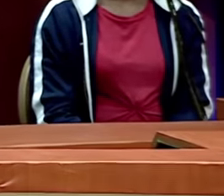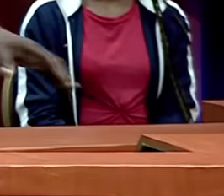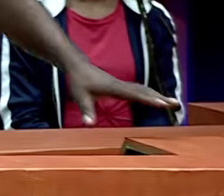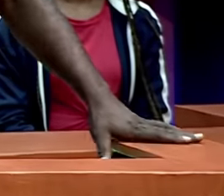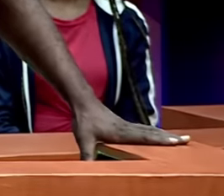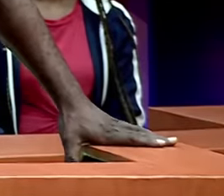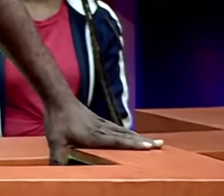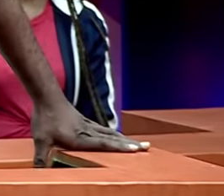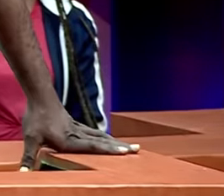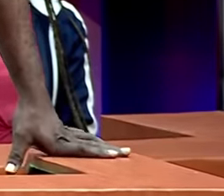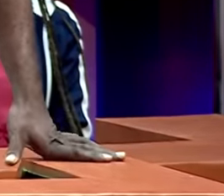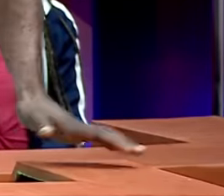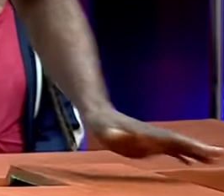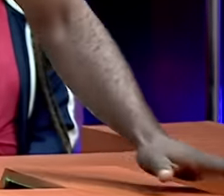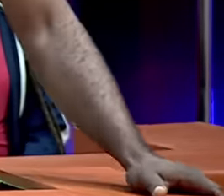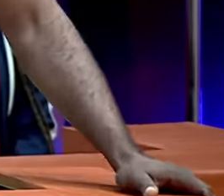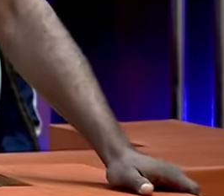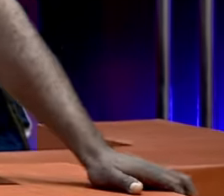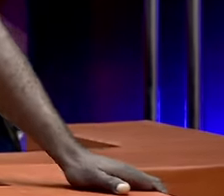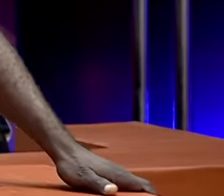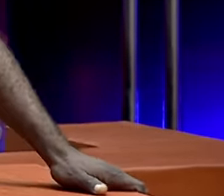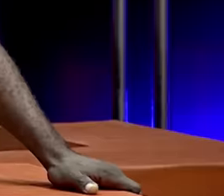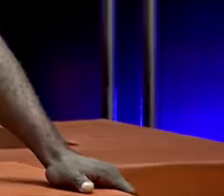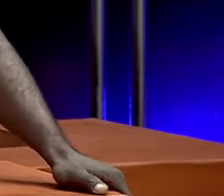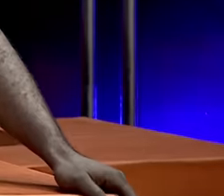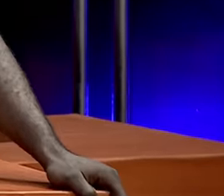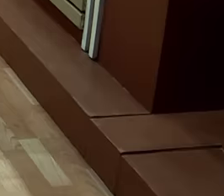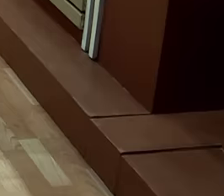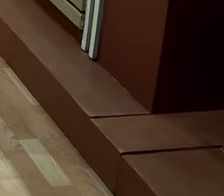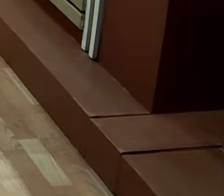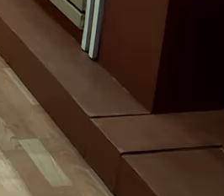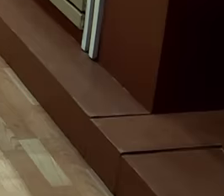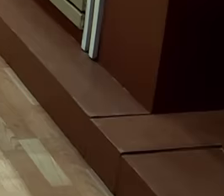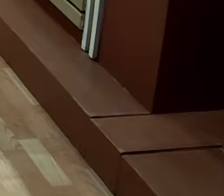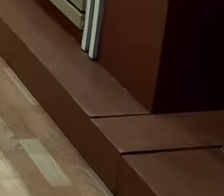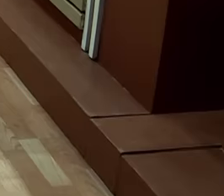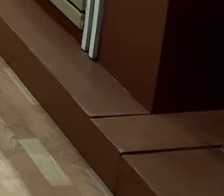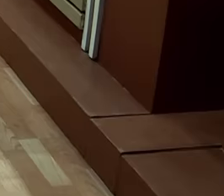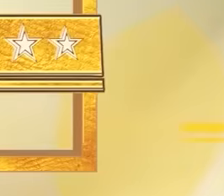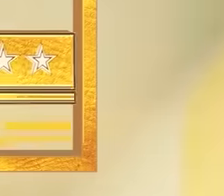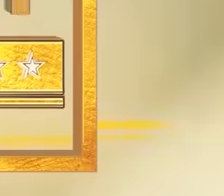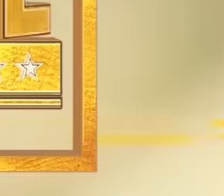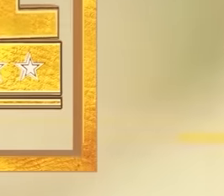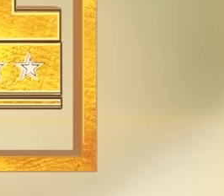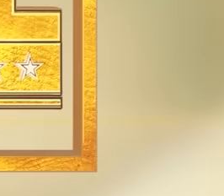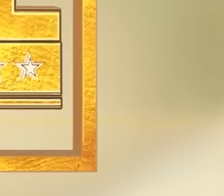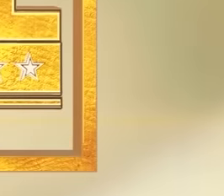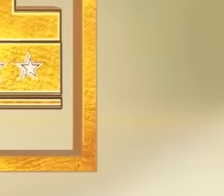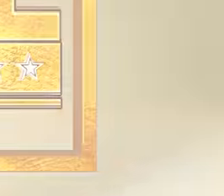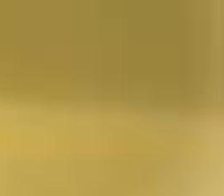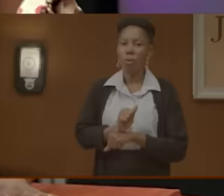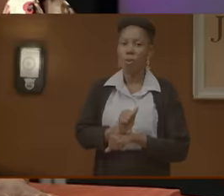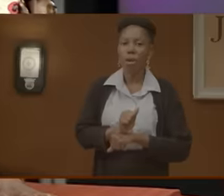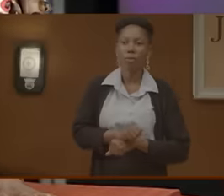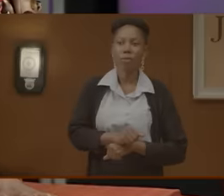Isaiah Daniel, to be fully responsible for the upkeep of their children. Previously on the Justice